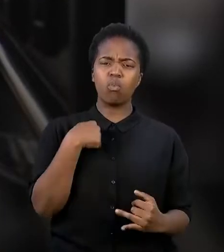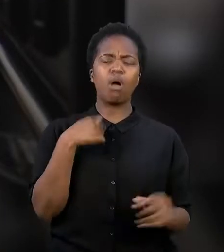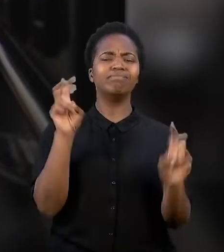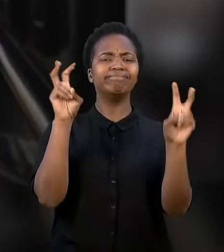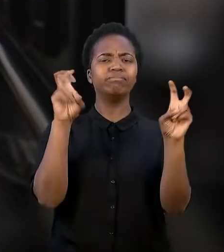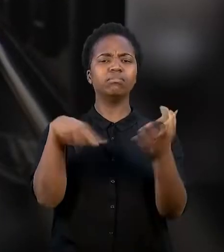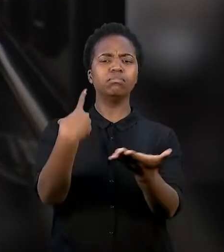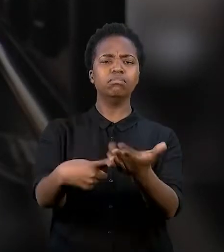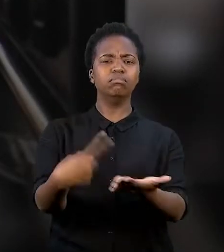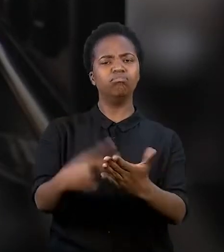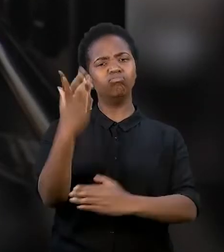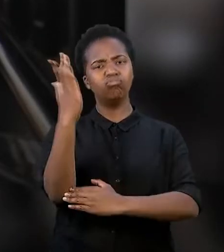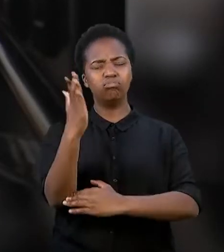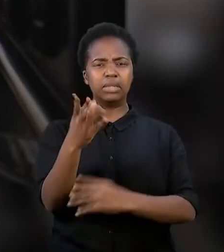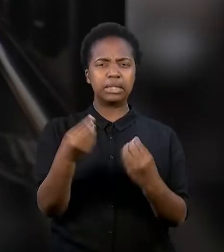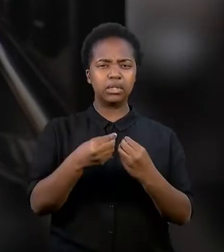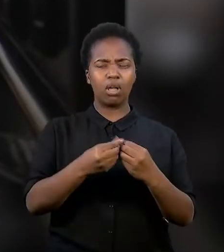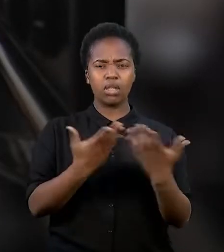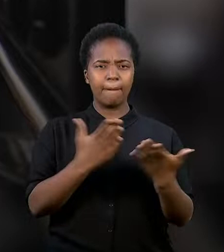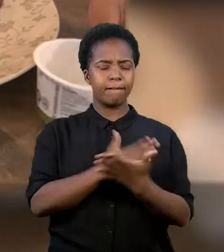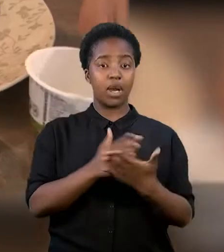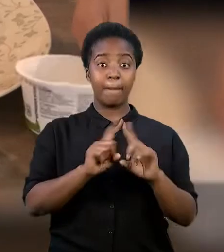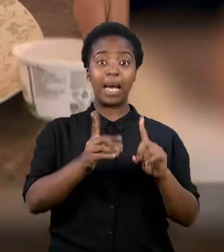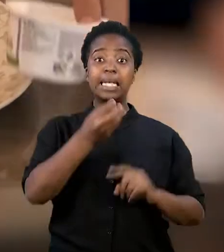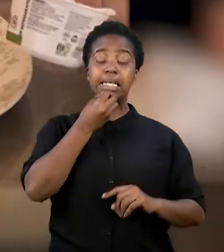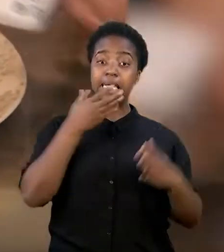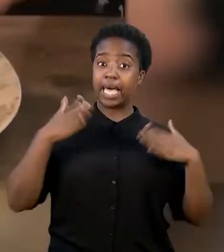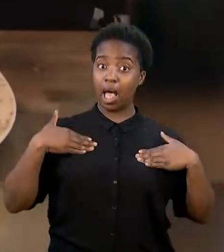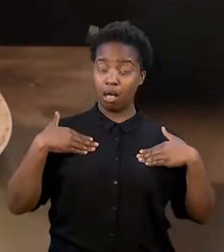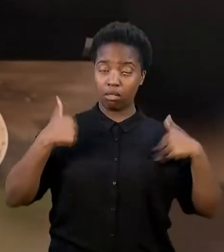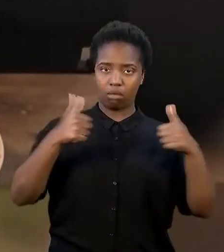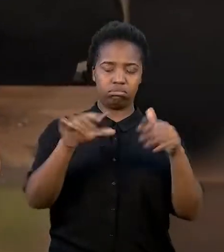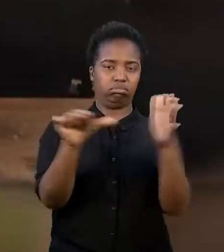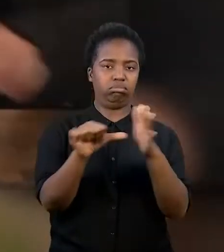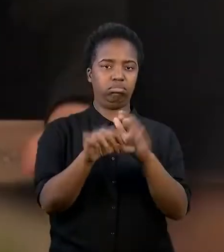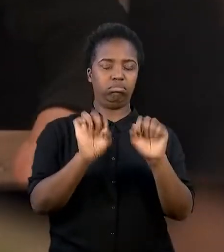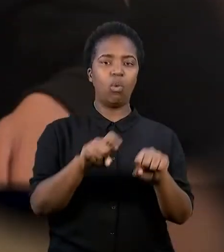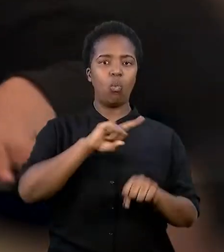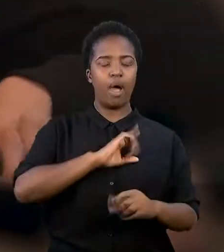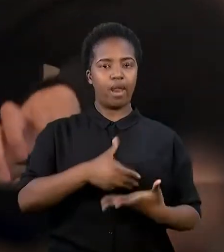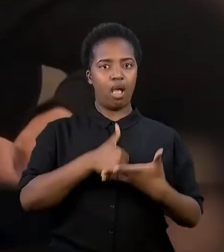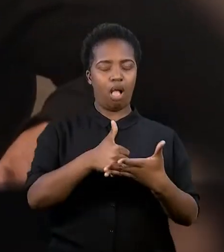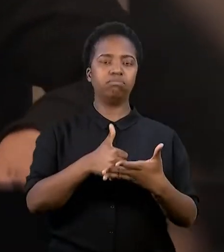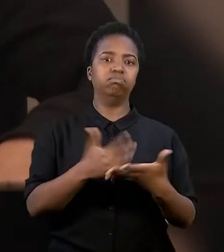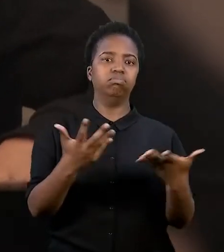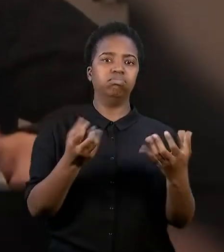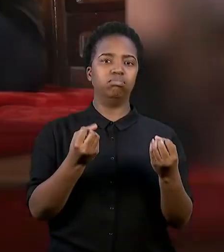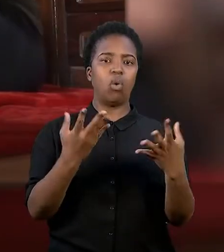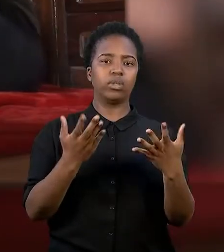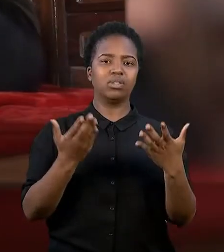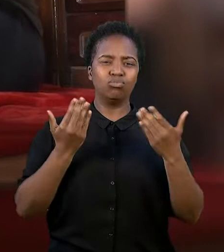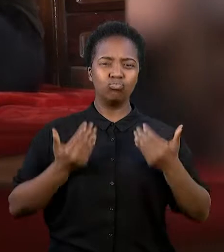le tsa phefumulo le tsona di tle di sa sebetse hantle. Phepo e nepahetseng le ho ikwetlisa di ka bapala karolo e matla